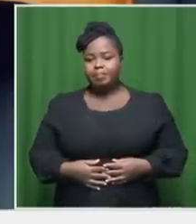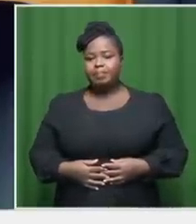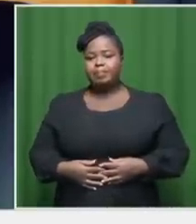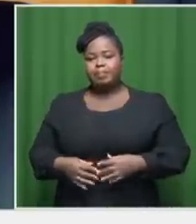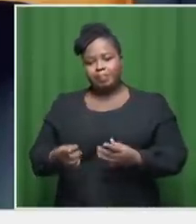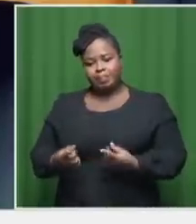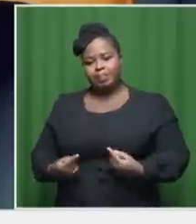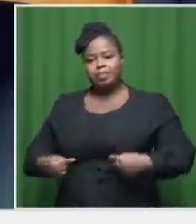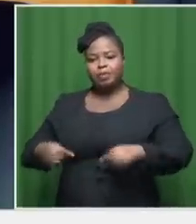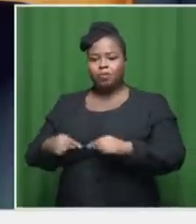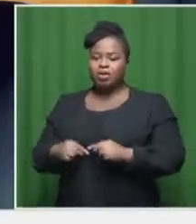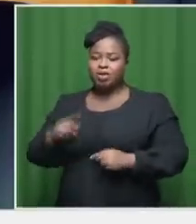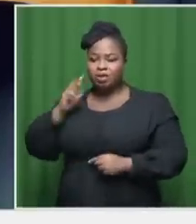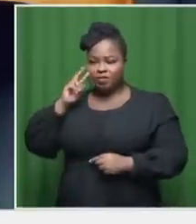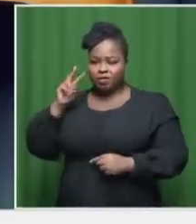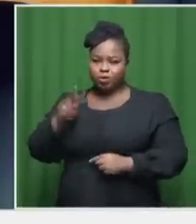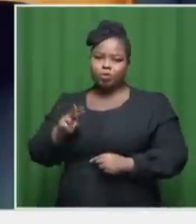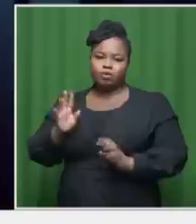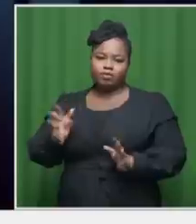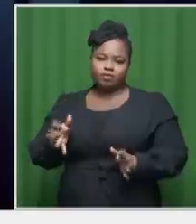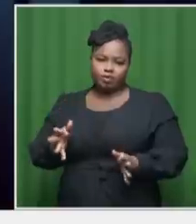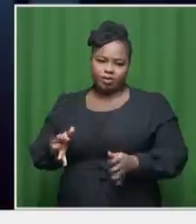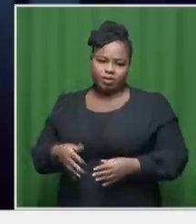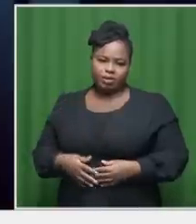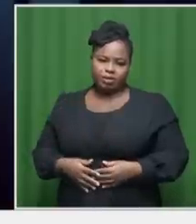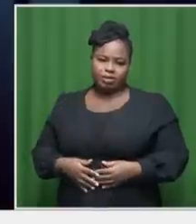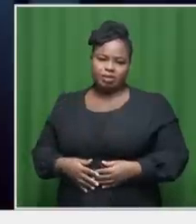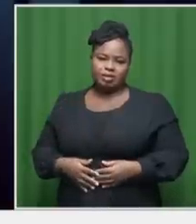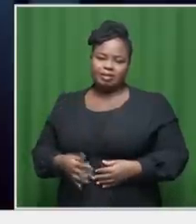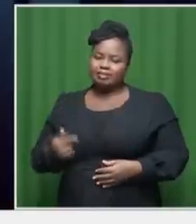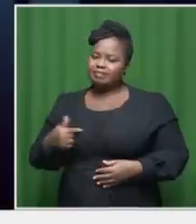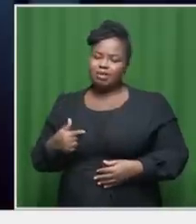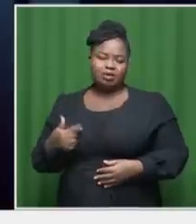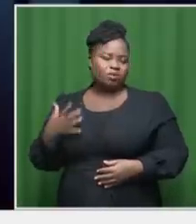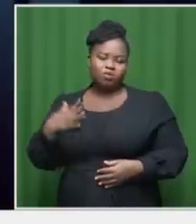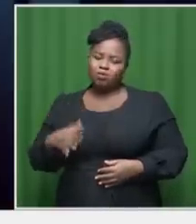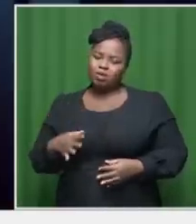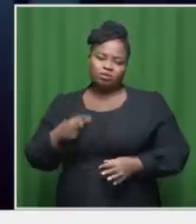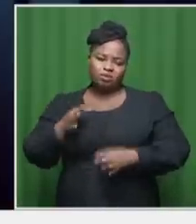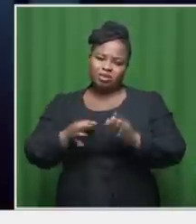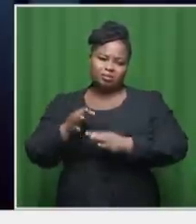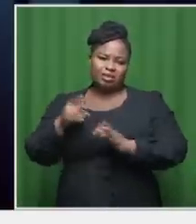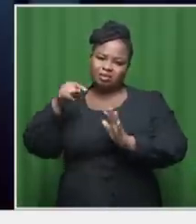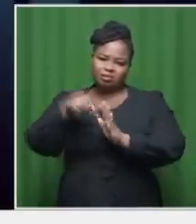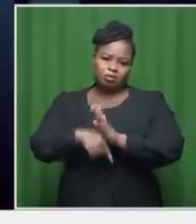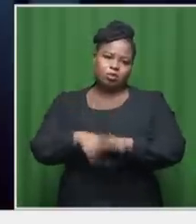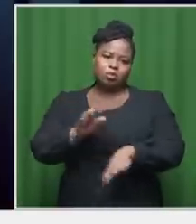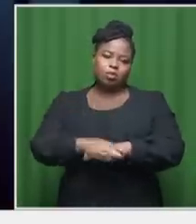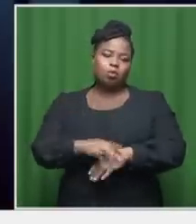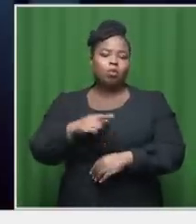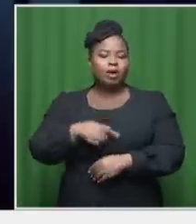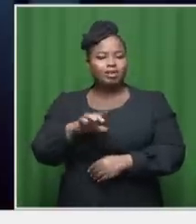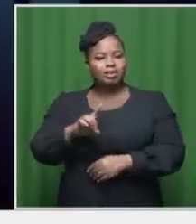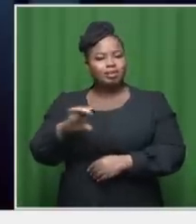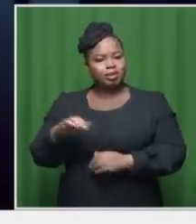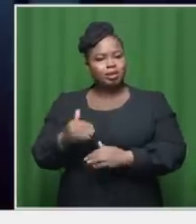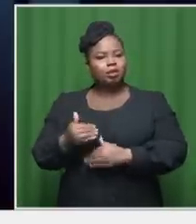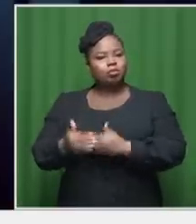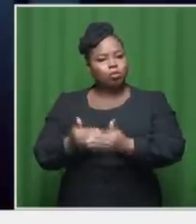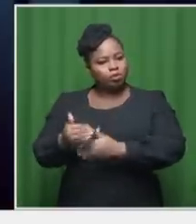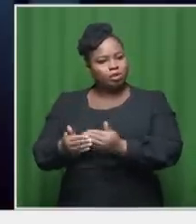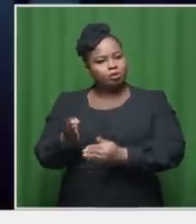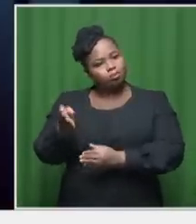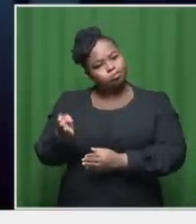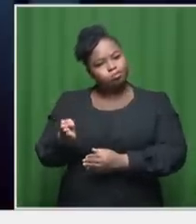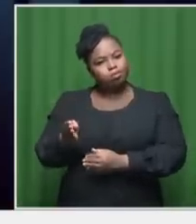We have looked at it. I'm hesitant to go into the detail because there is a disciplinary process underway. But